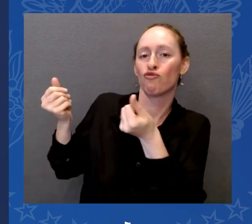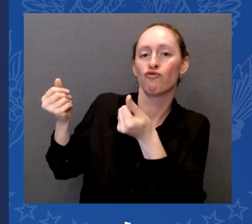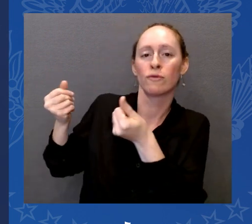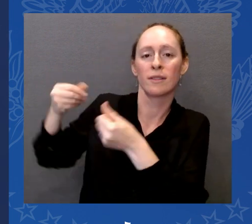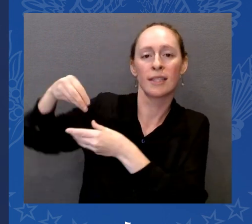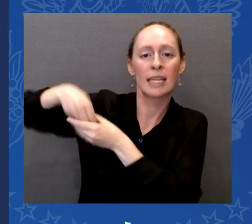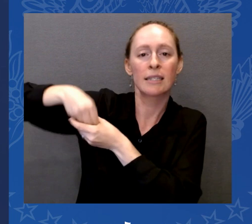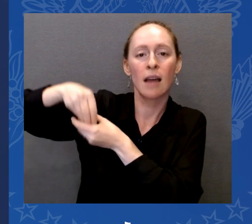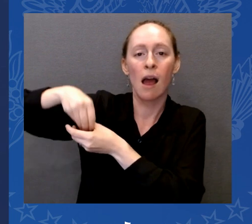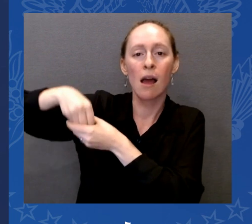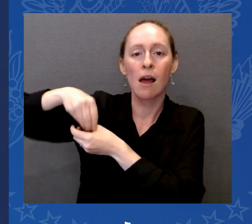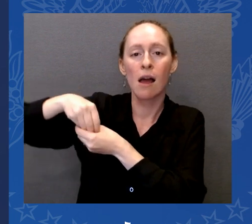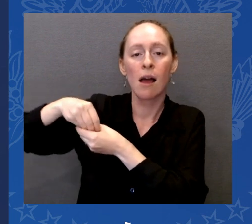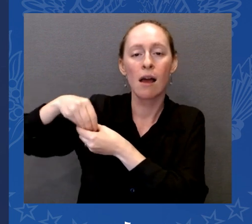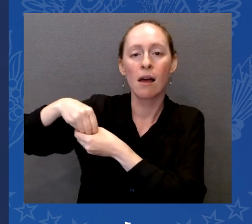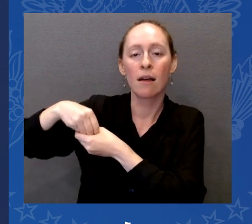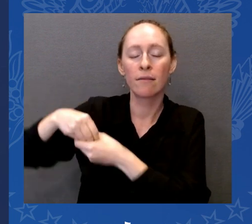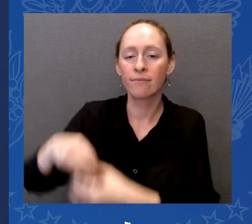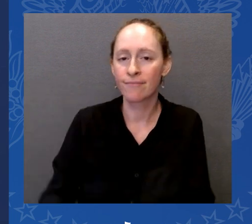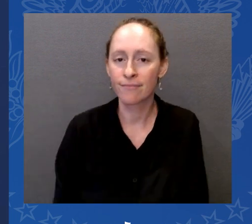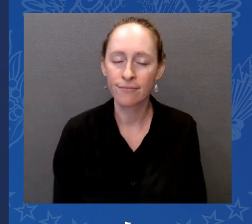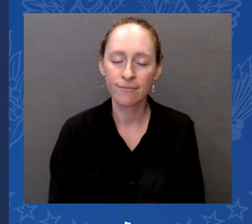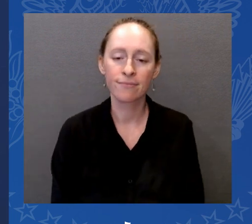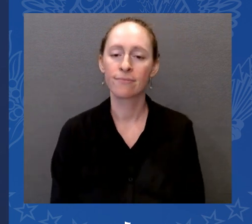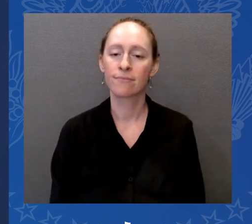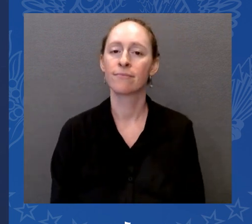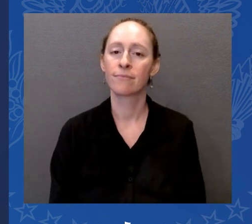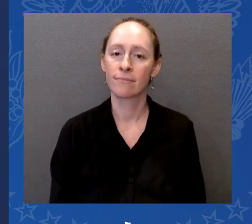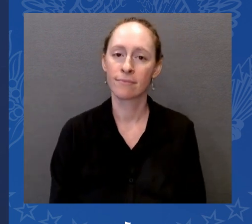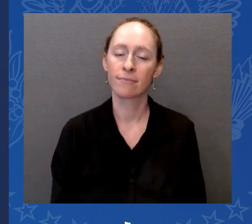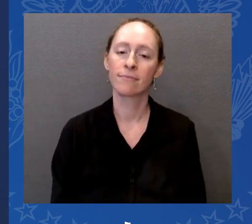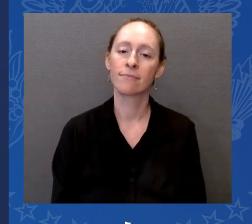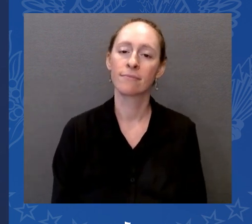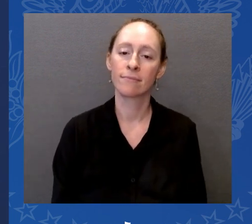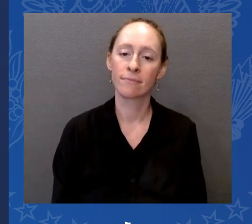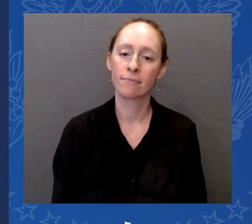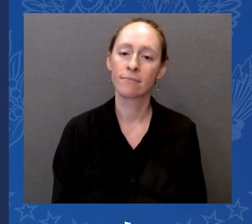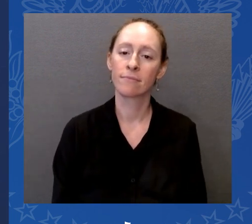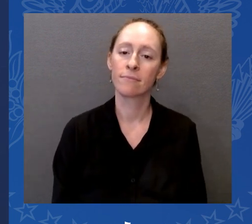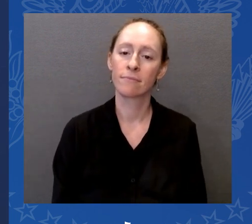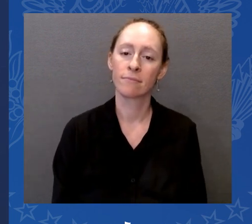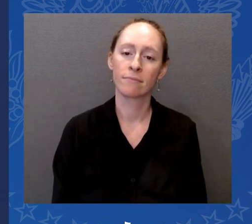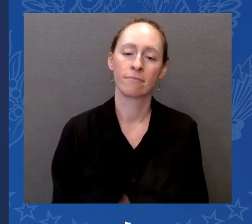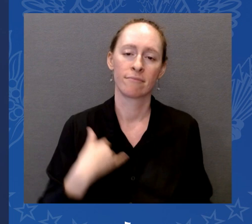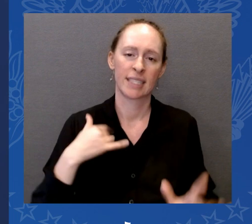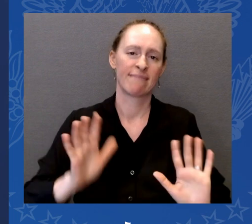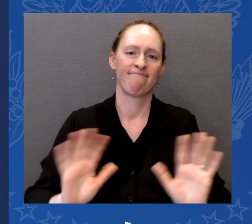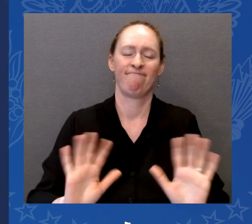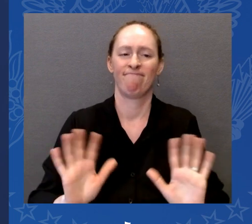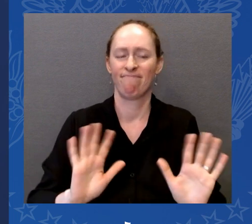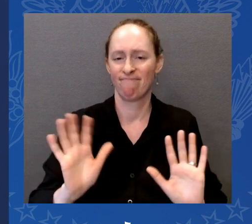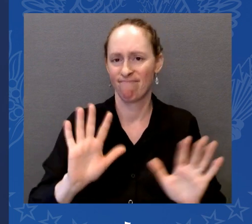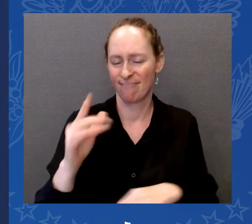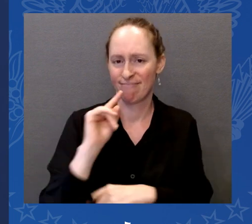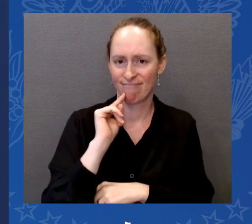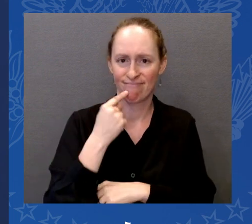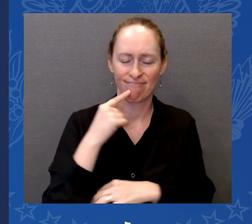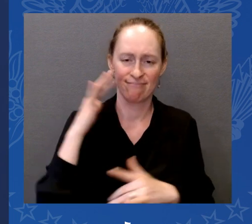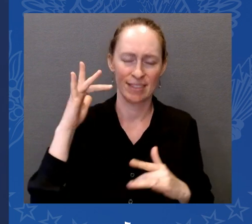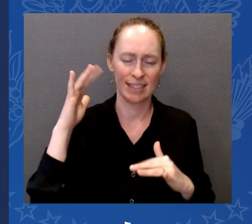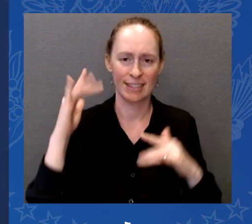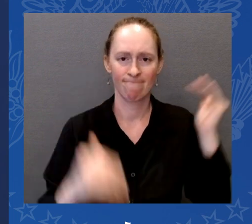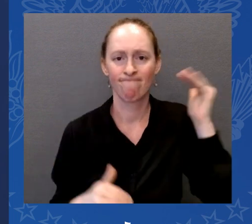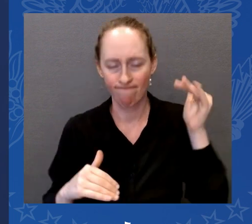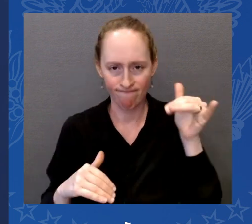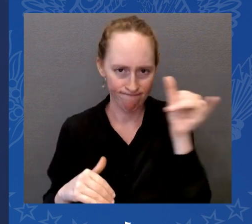the price of oil goes down, the price of gas goes down. And even though my Republican friends in Congress seem to be hoping for a recession, many